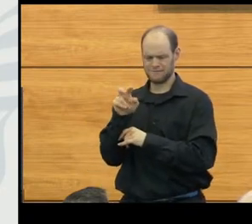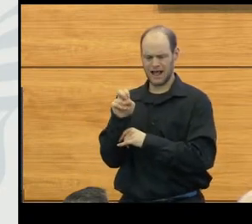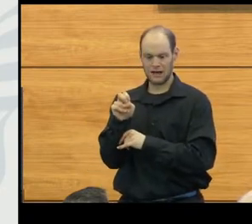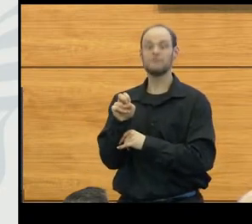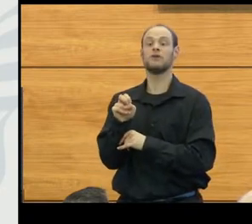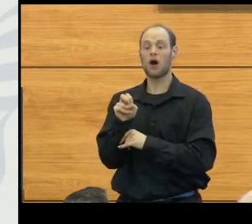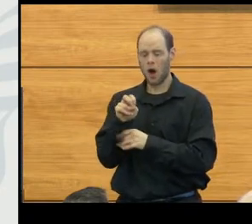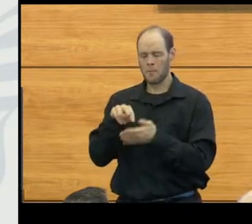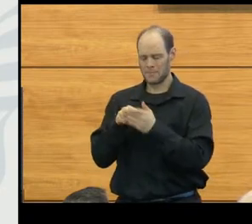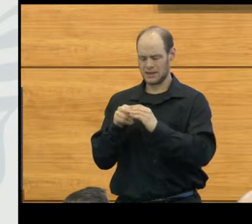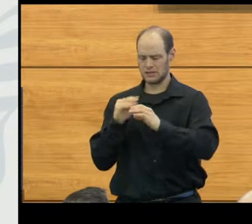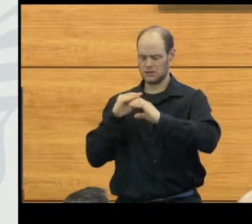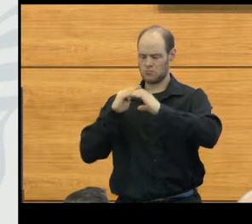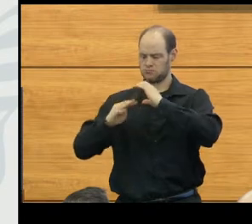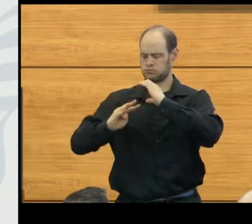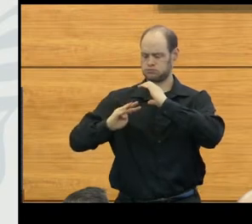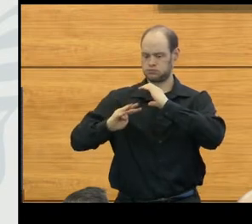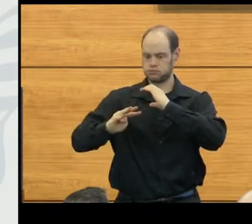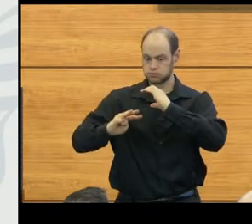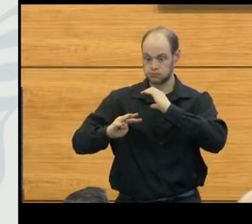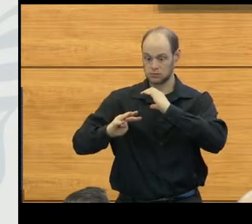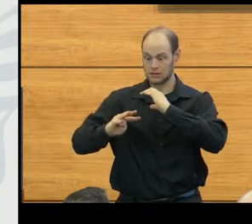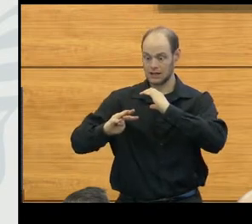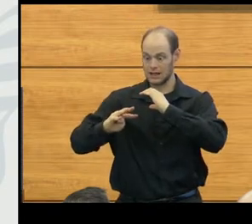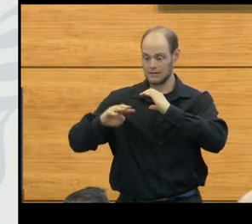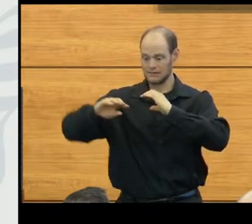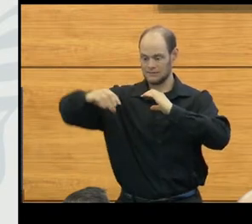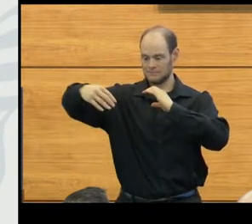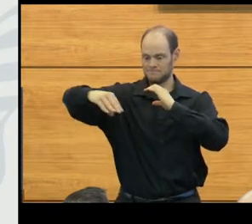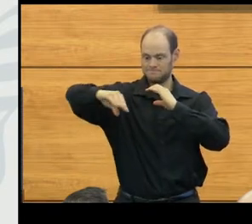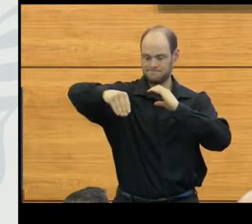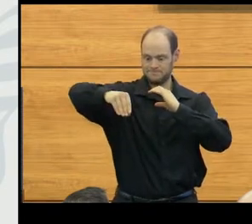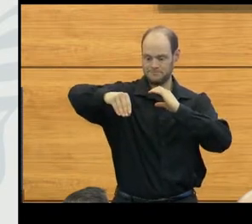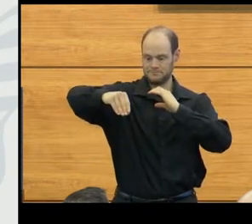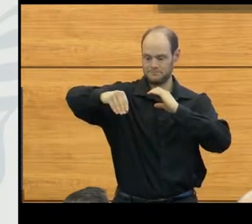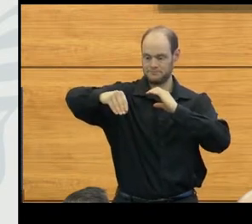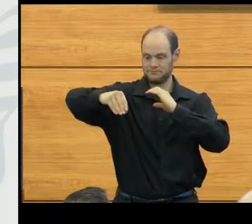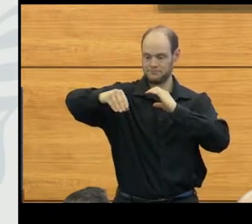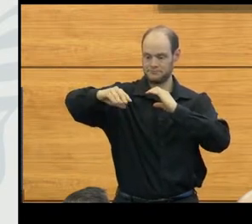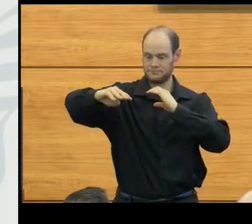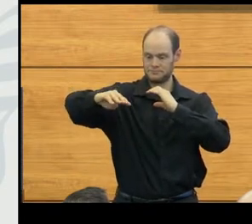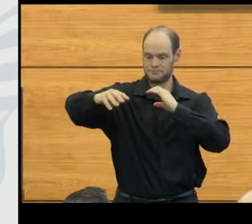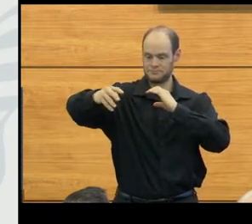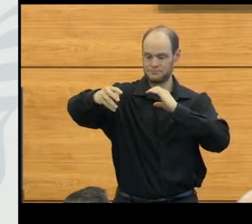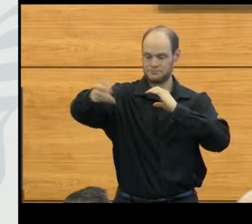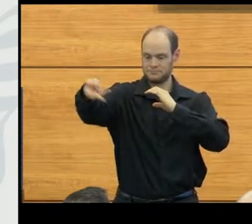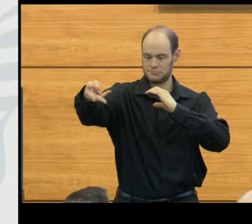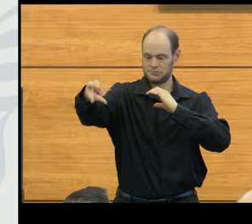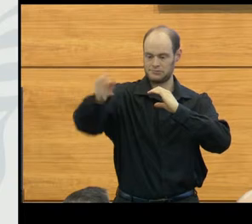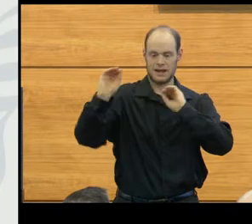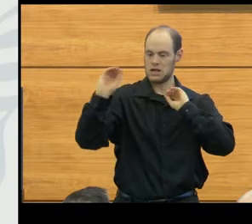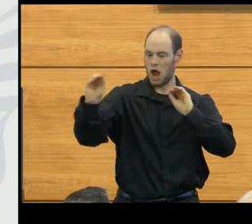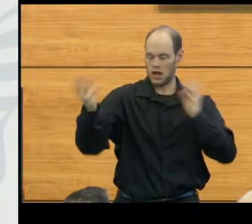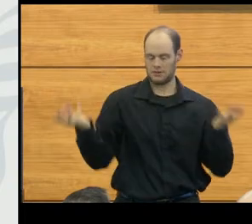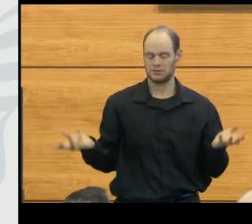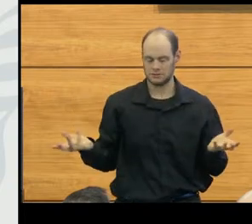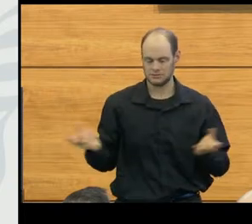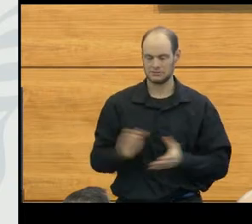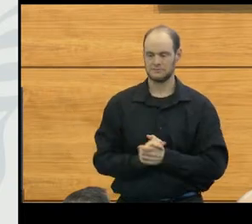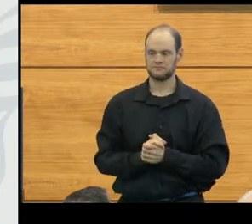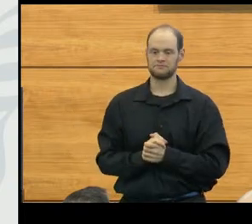allow flow in one direction, and if a second valve was placed on the other side, it would stop any reflux back into